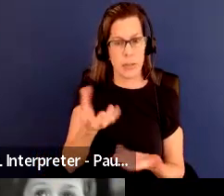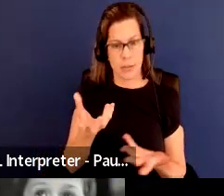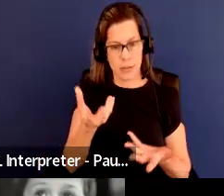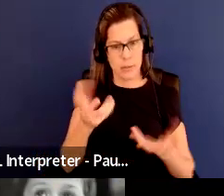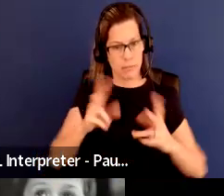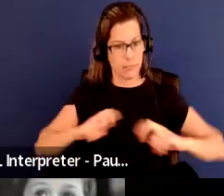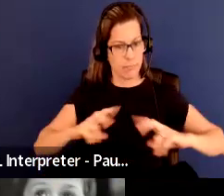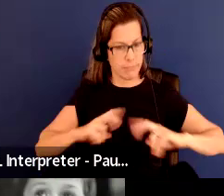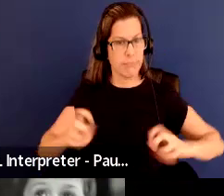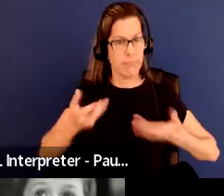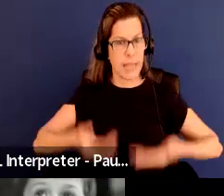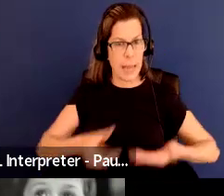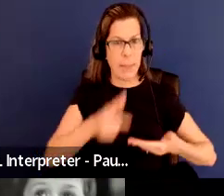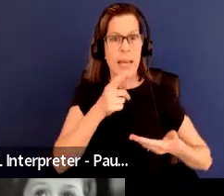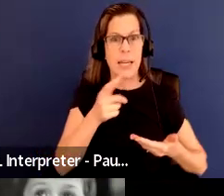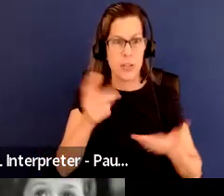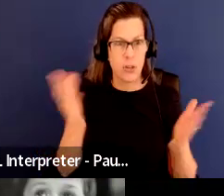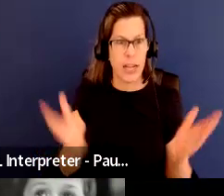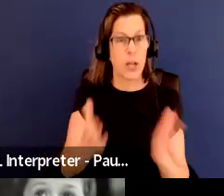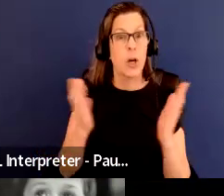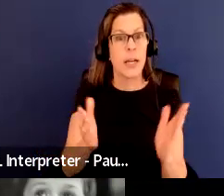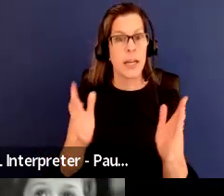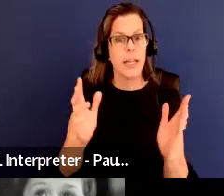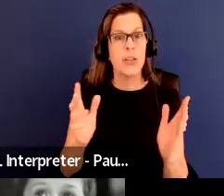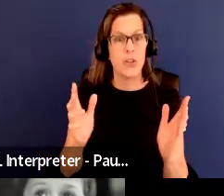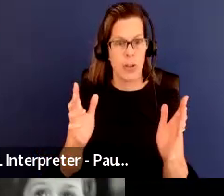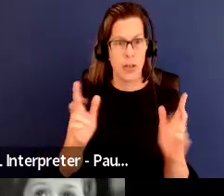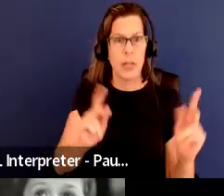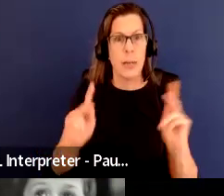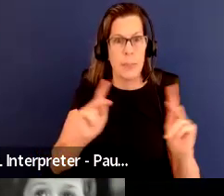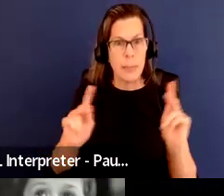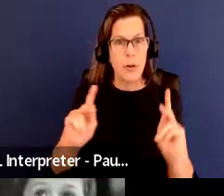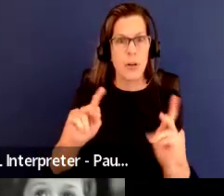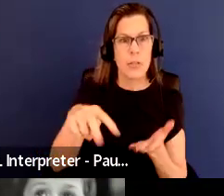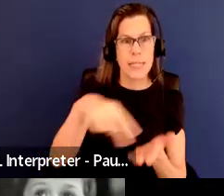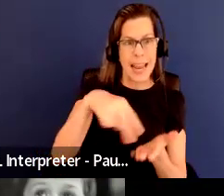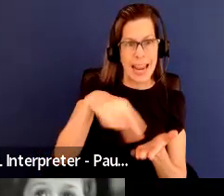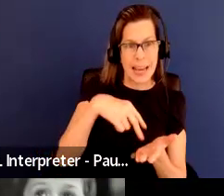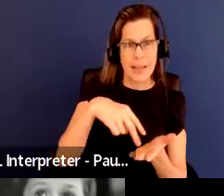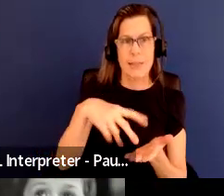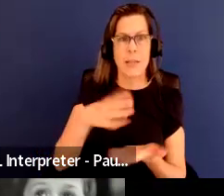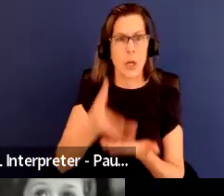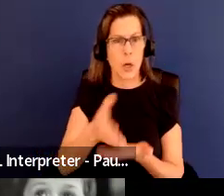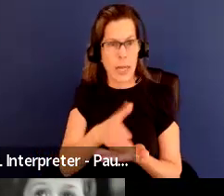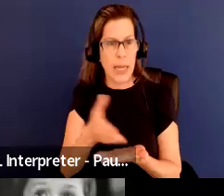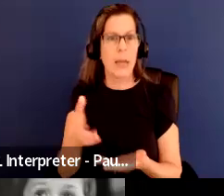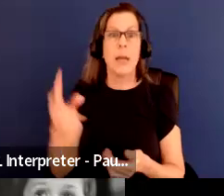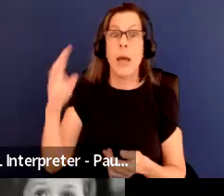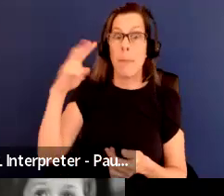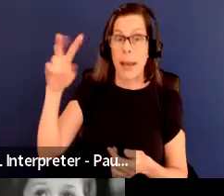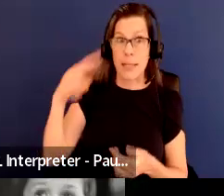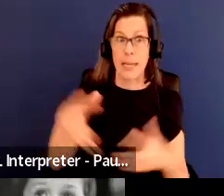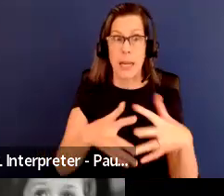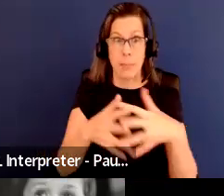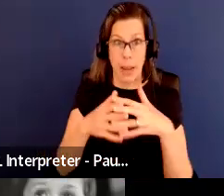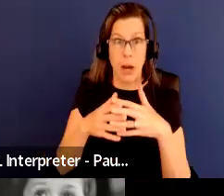and games and folk dancing. During the Chicano civil rights movement of the 60s, Mexican-Americans in the Columbia